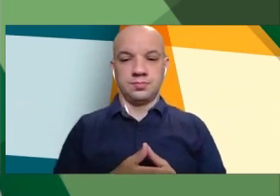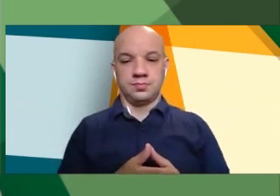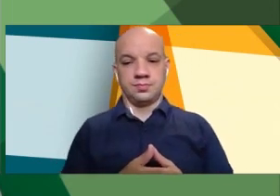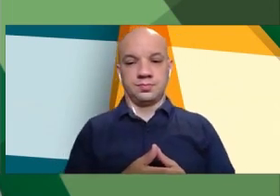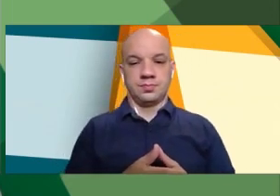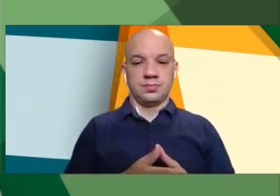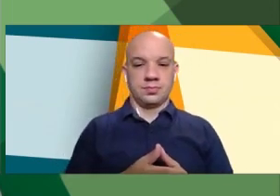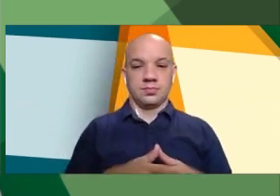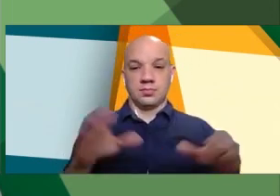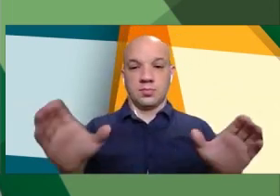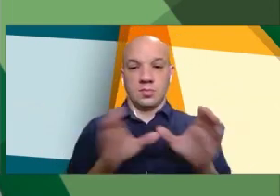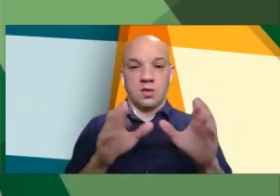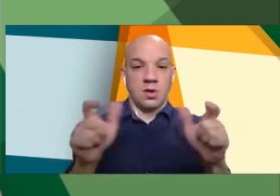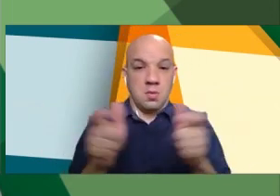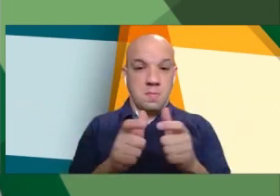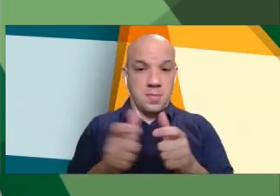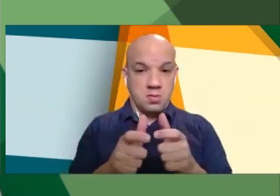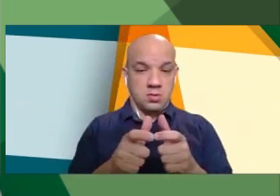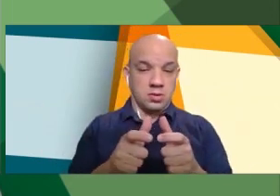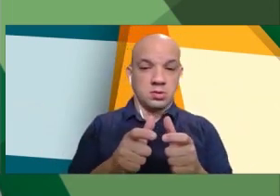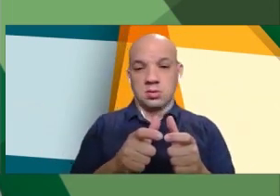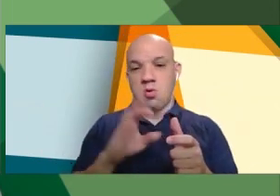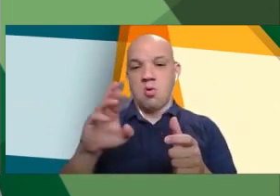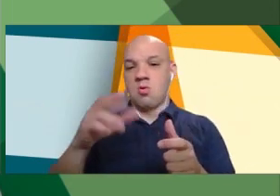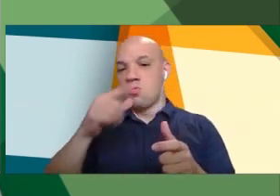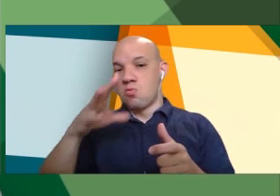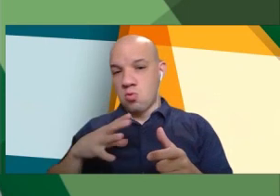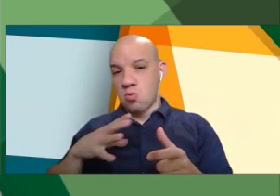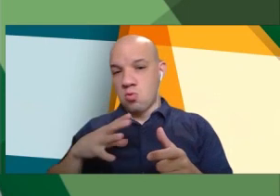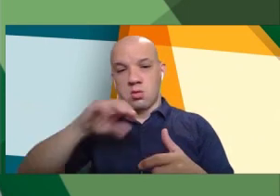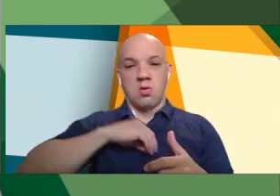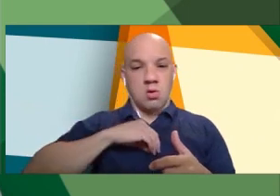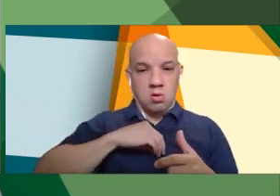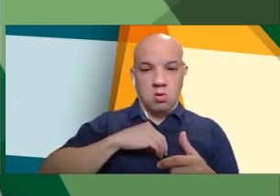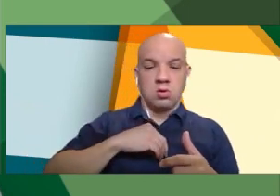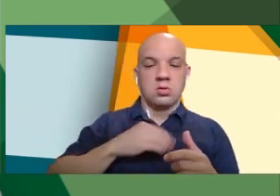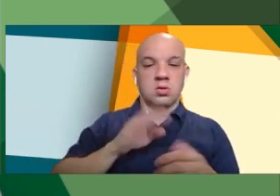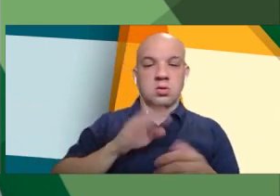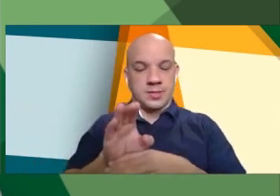Certified minority or woman-owned business. Certified minority or woman-owned business